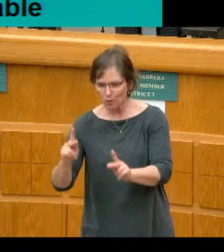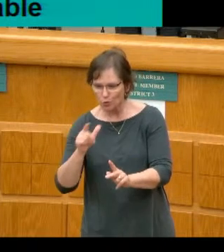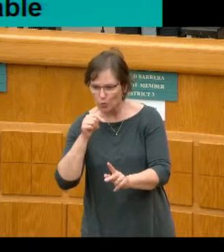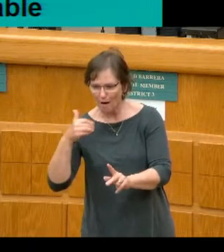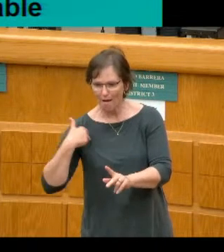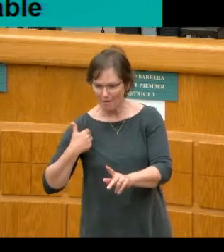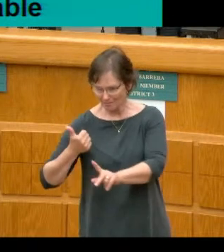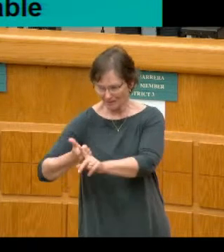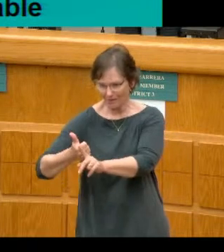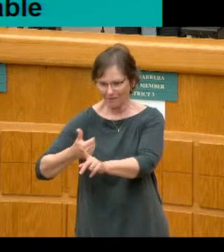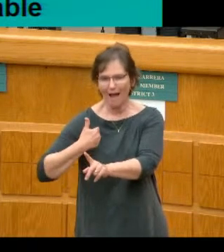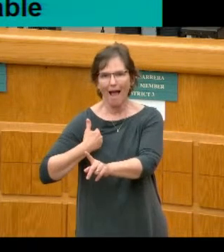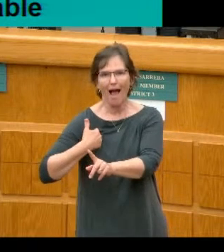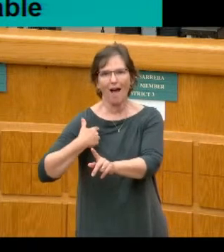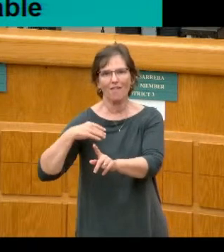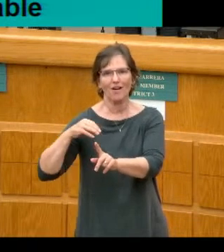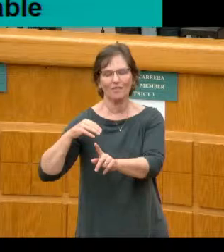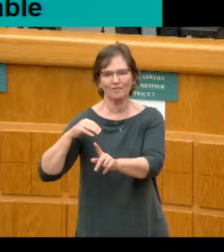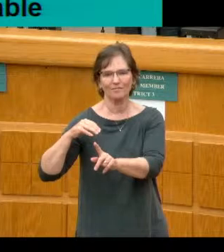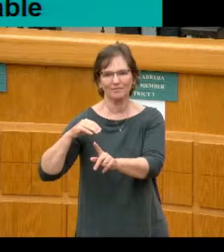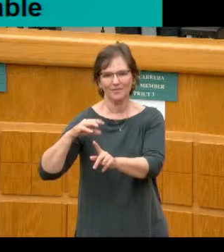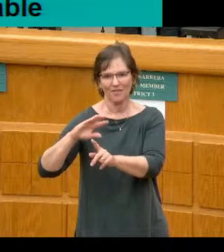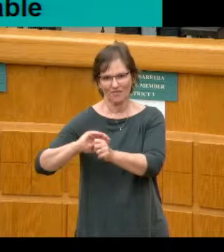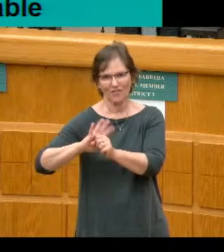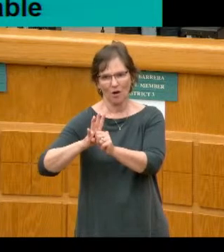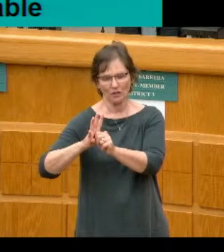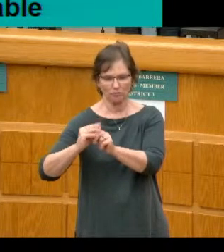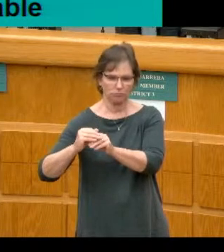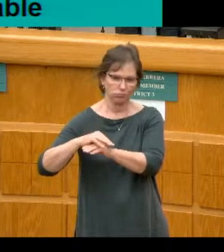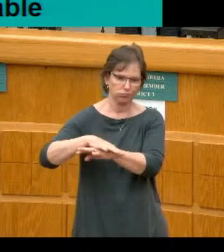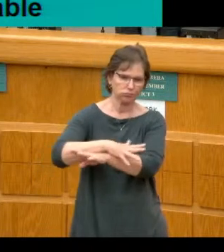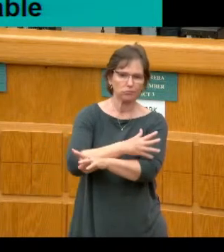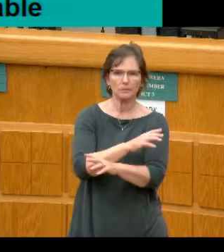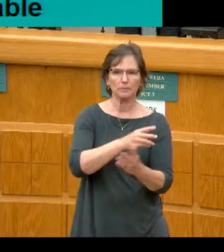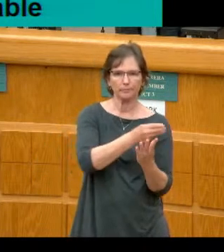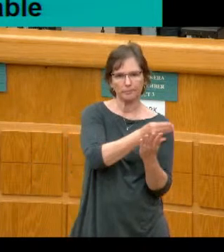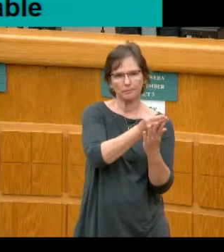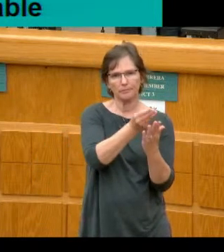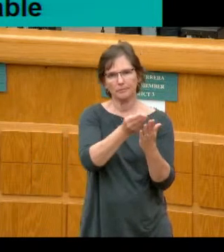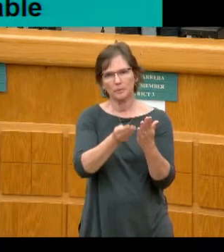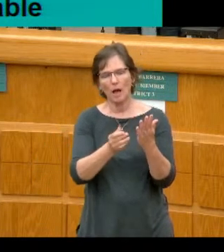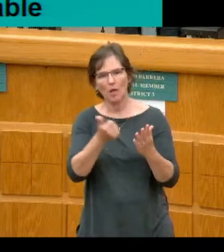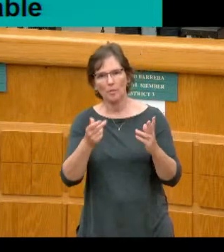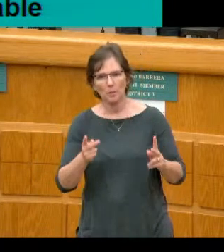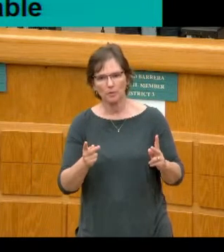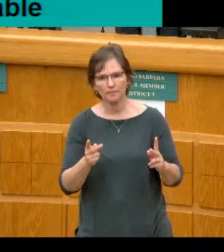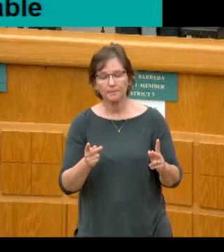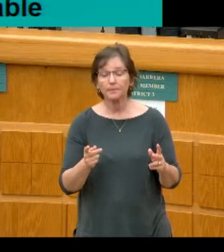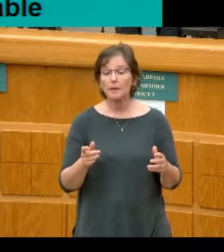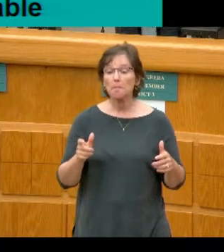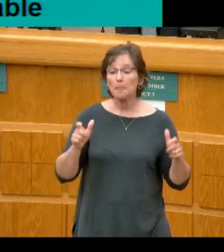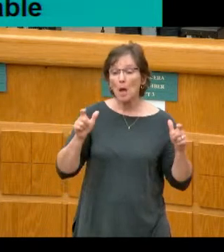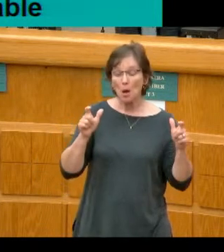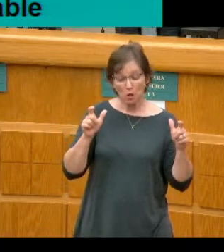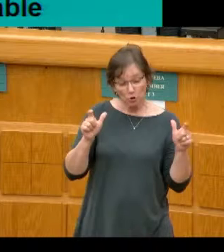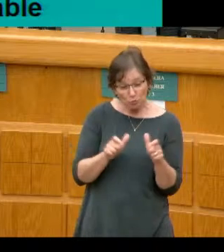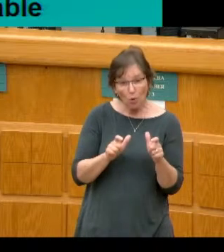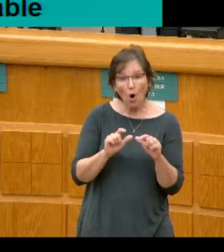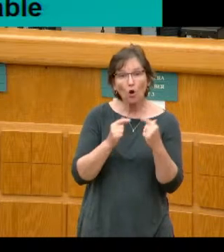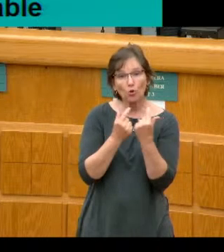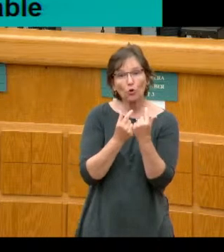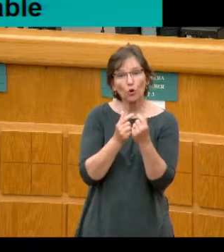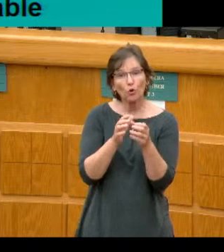widespread population protection or herd immunity to COVID-19. Next. A